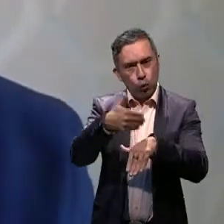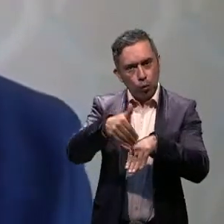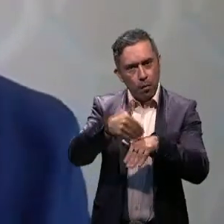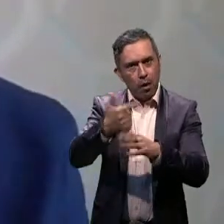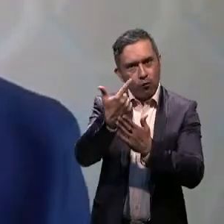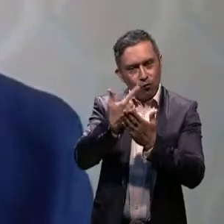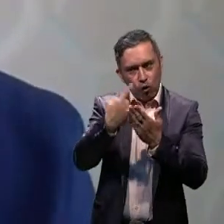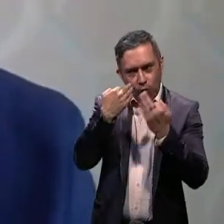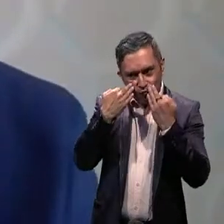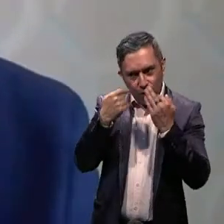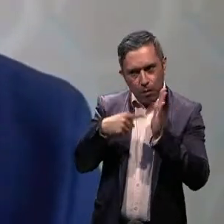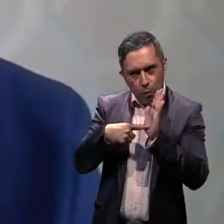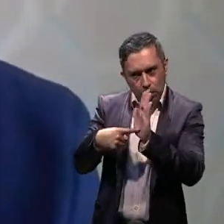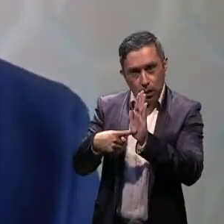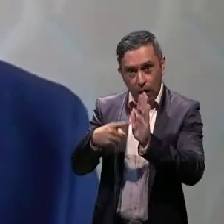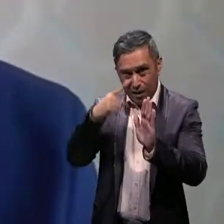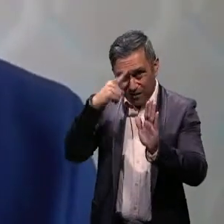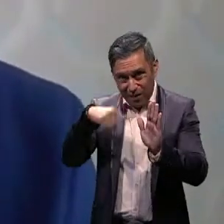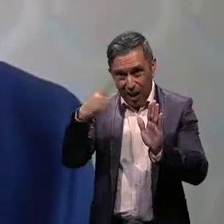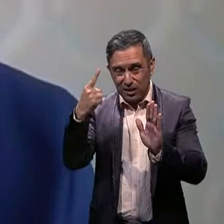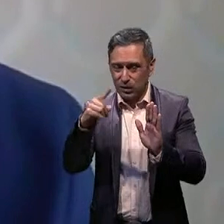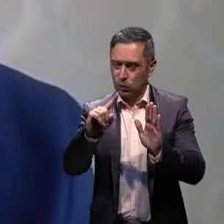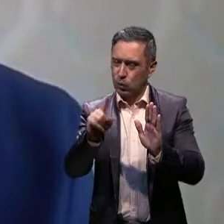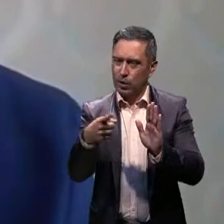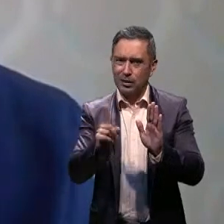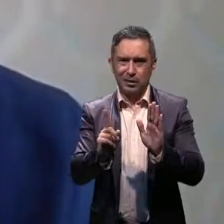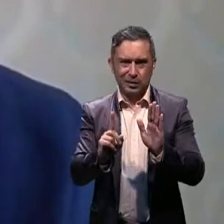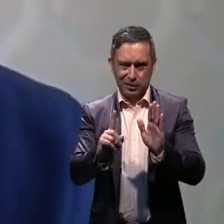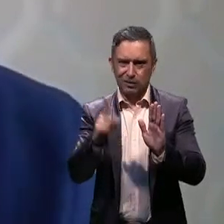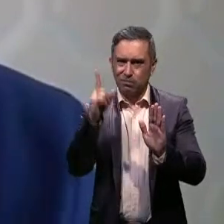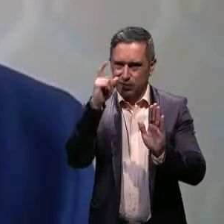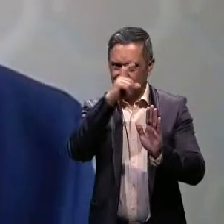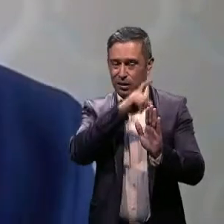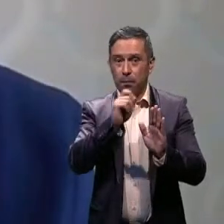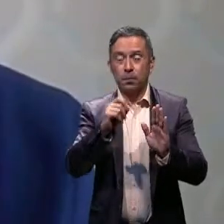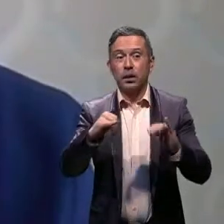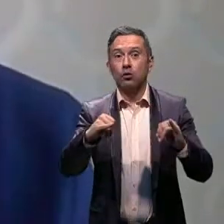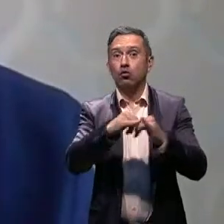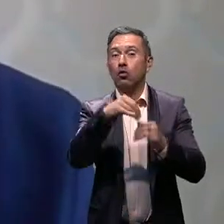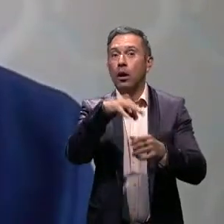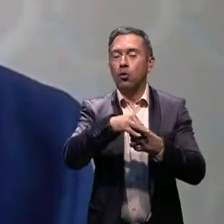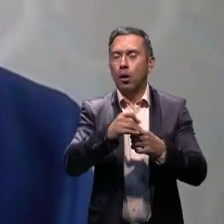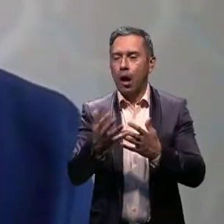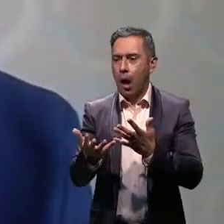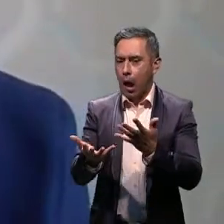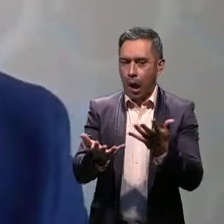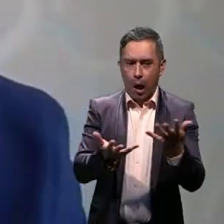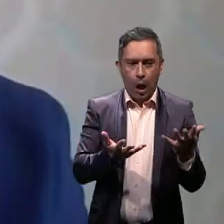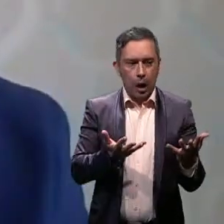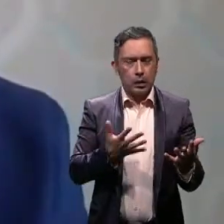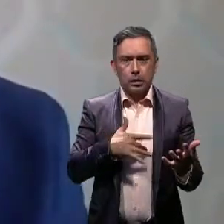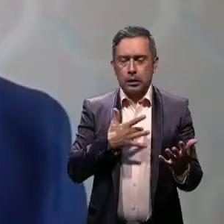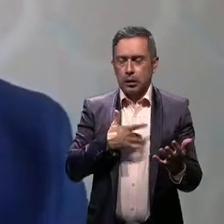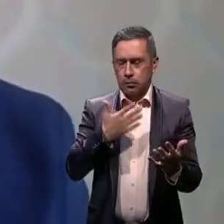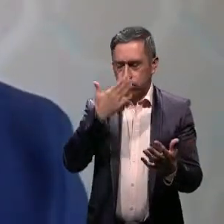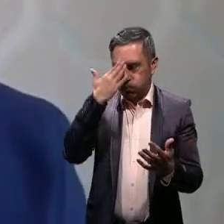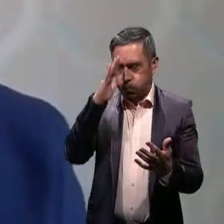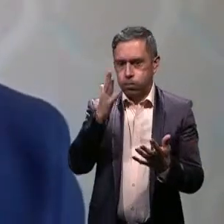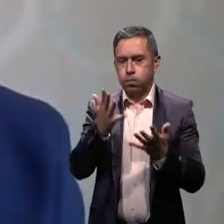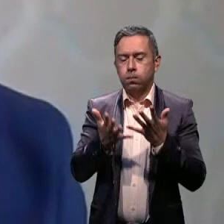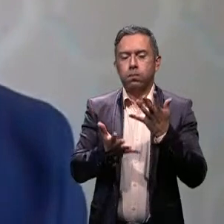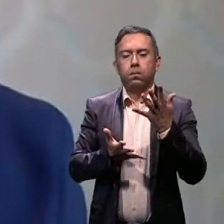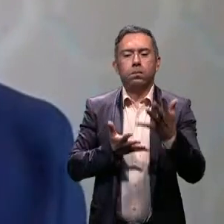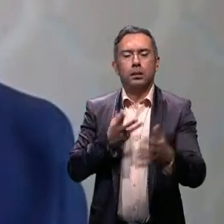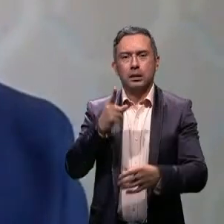is in need of a technical answer. And obviously the electoral bodies are under a difficult and complex